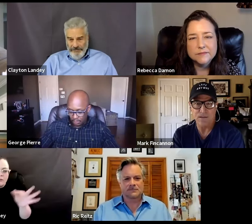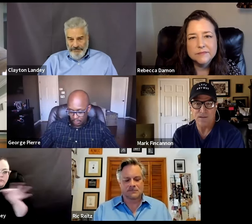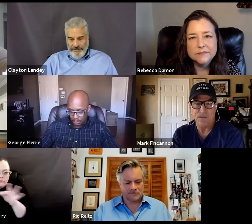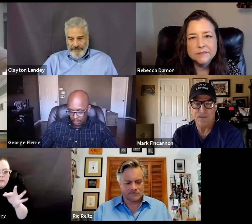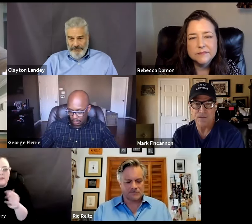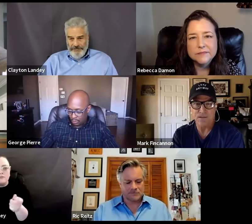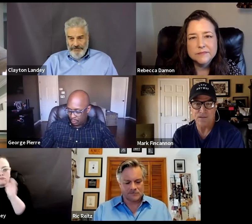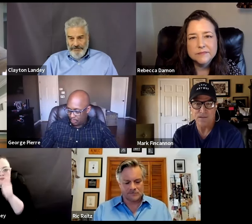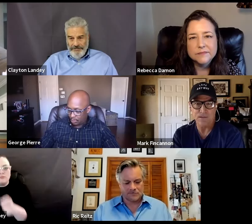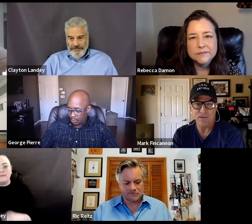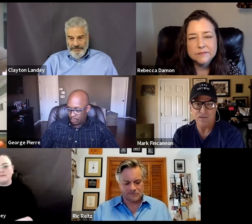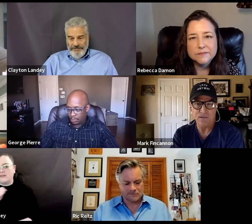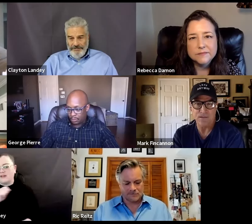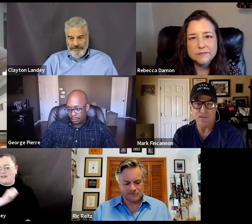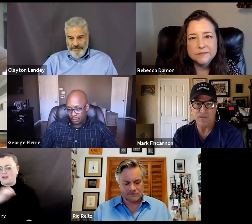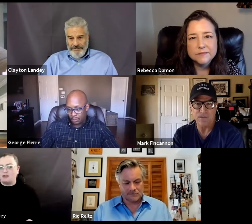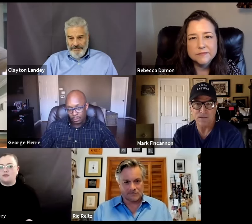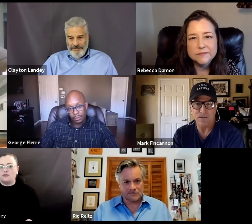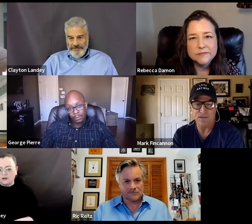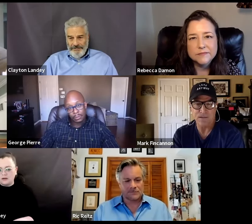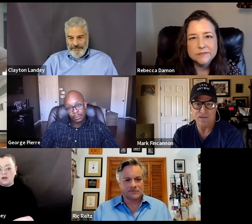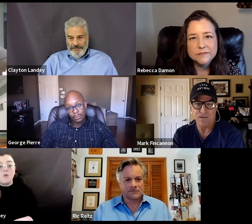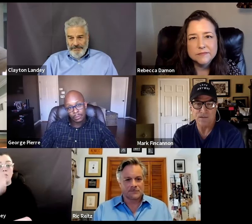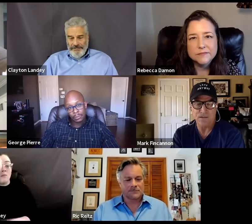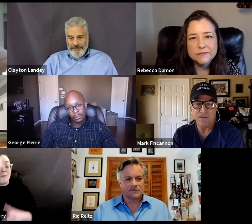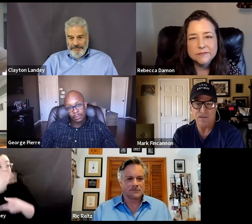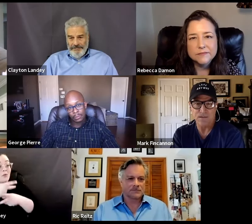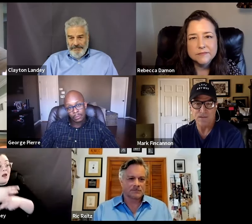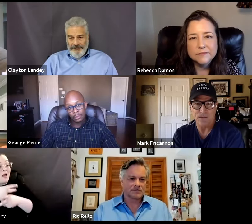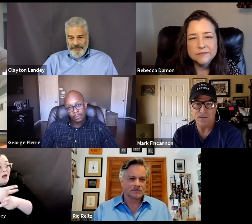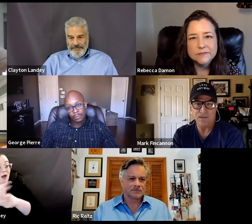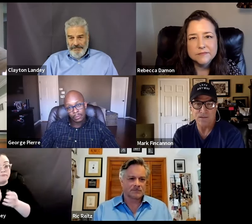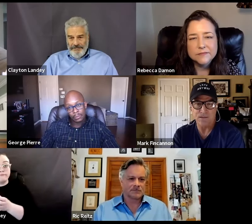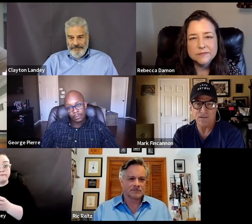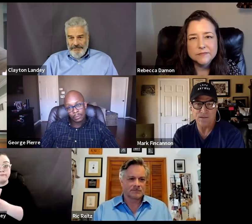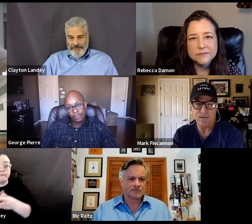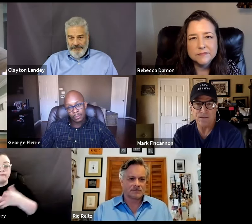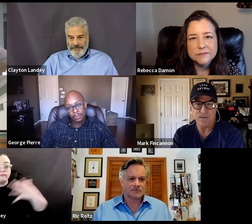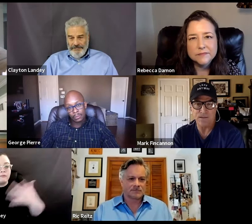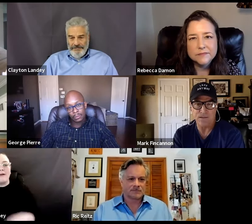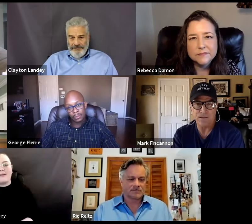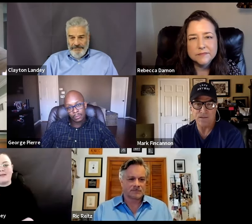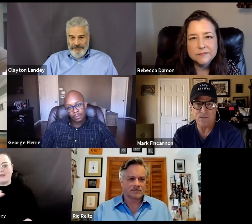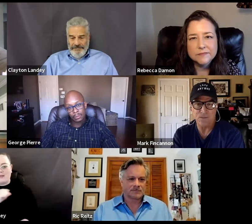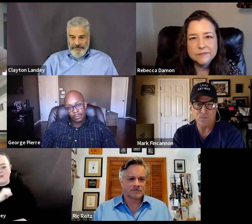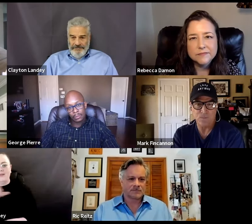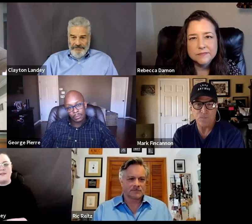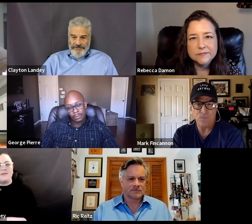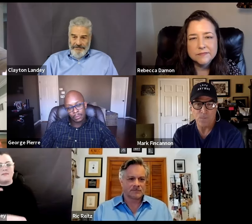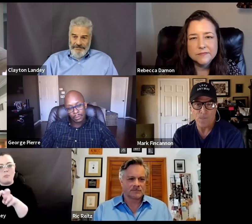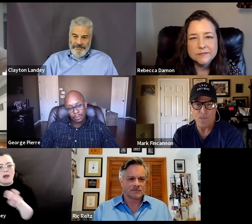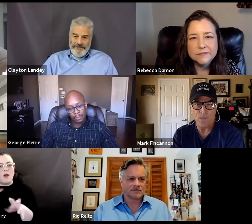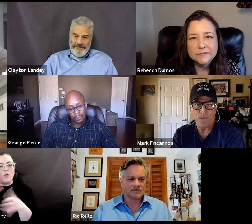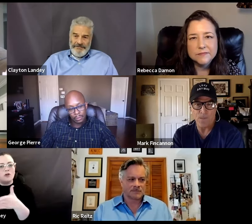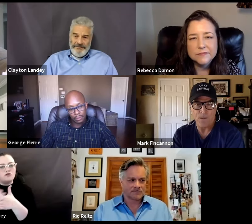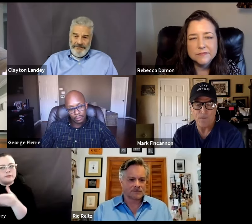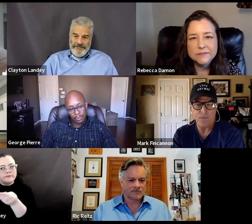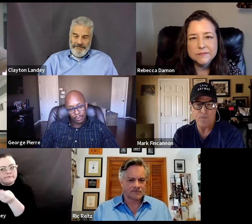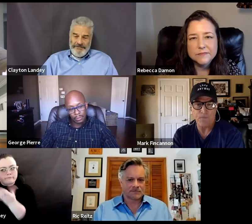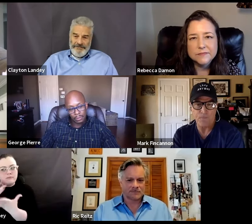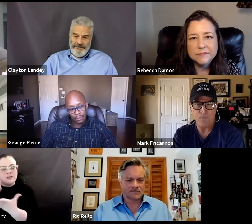Because production, as we all know, is booming in Atlanta, and our panel is going to share some of the insights on what's it like working there in